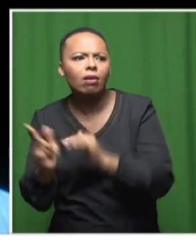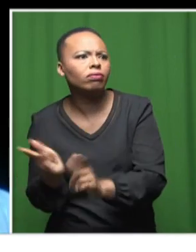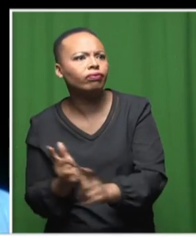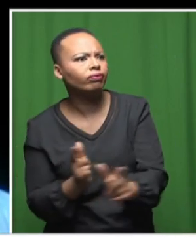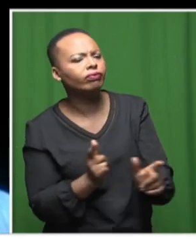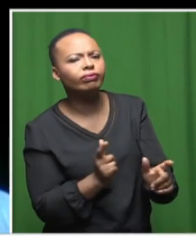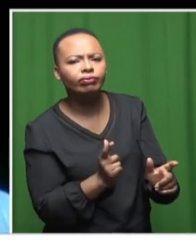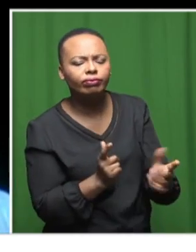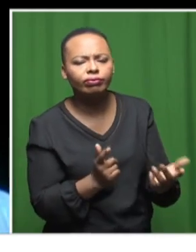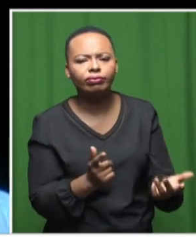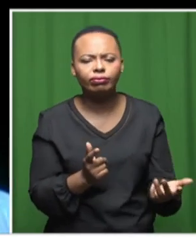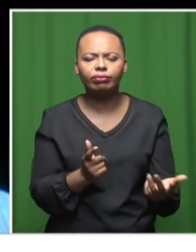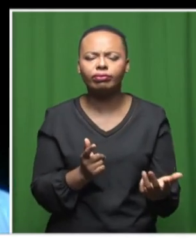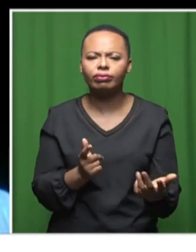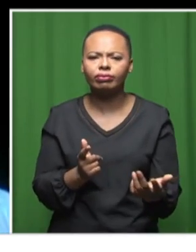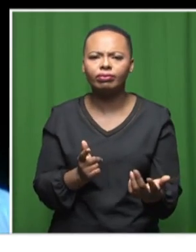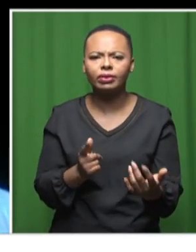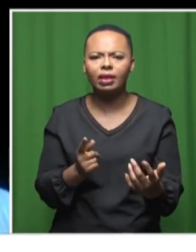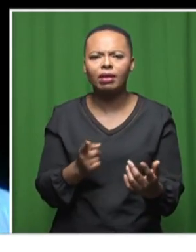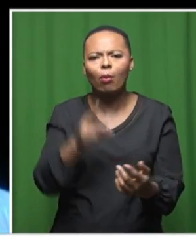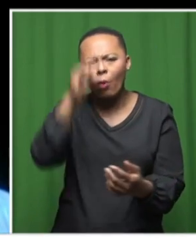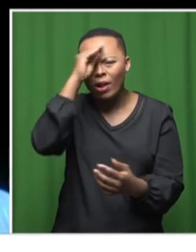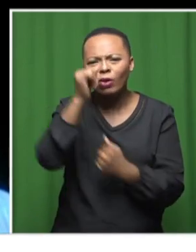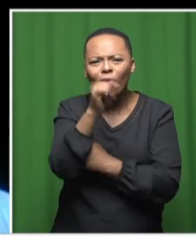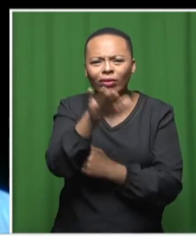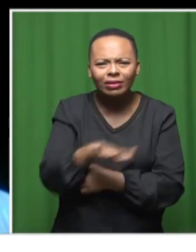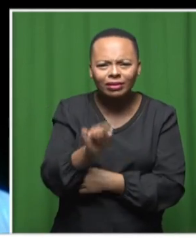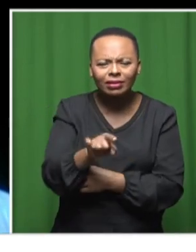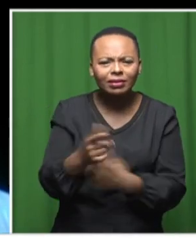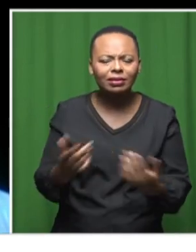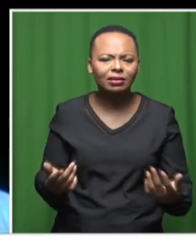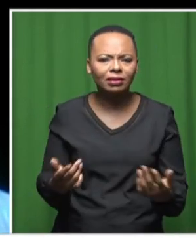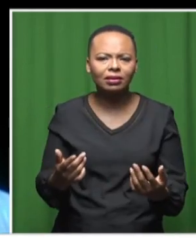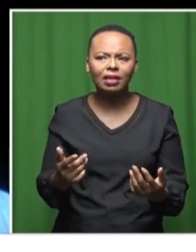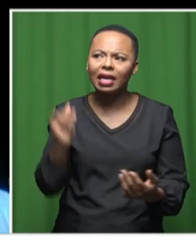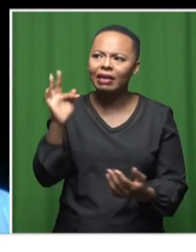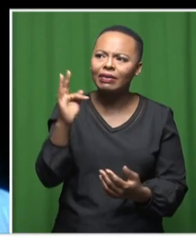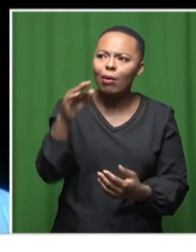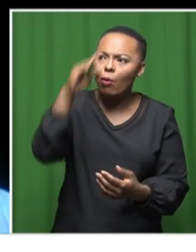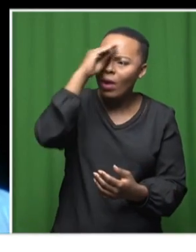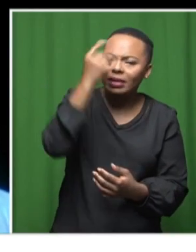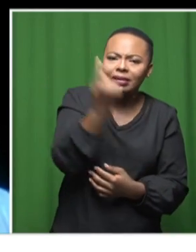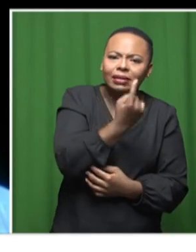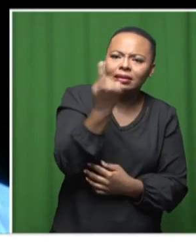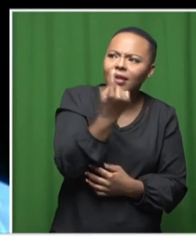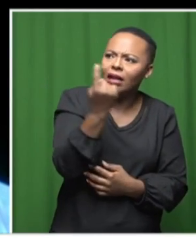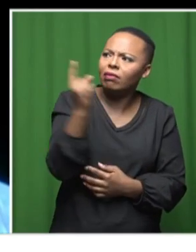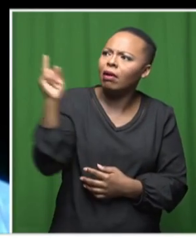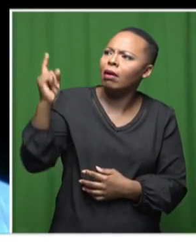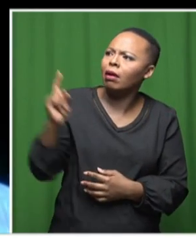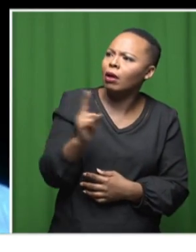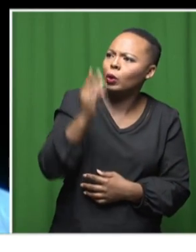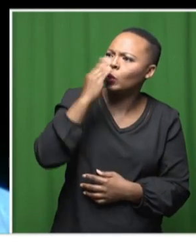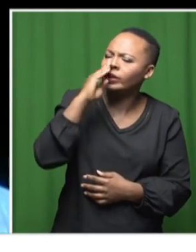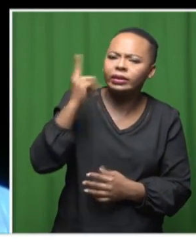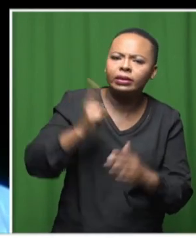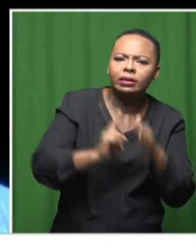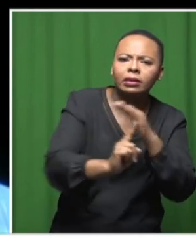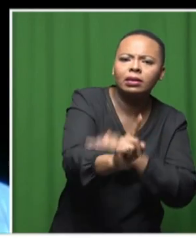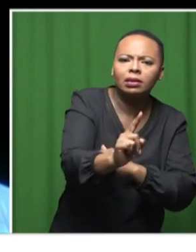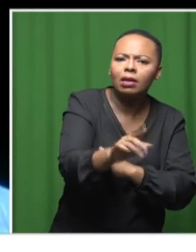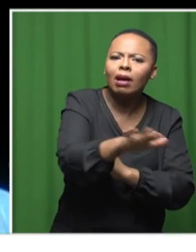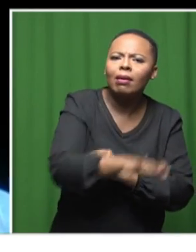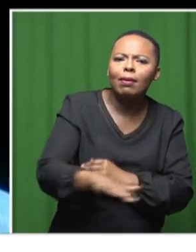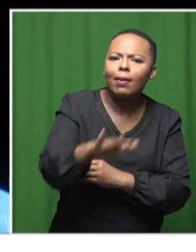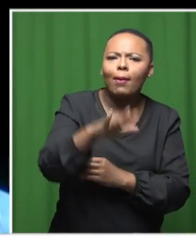the message that sends to the rest of society when the police themselves are getting robbed, how does one